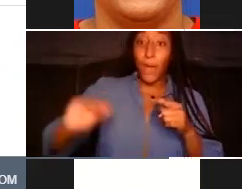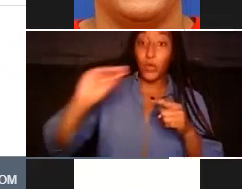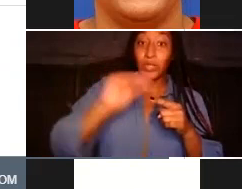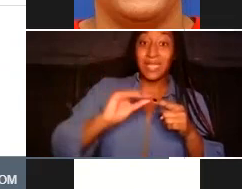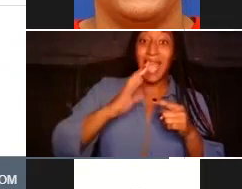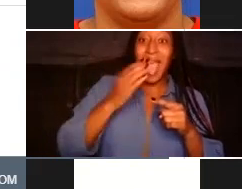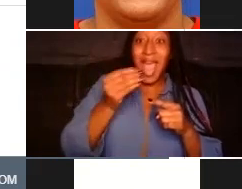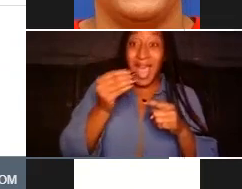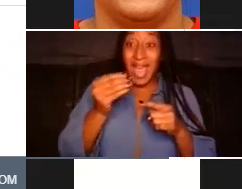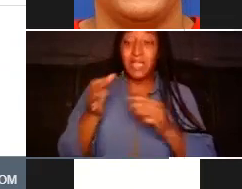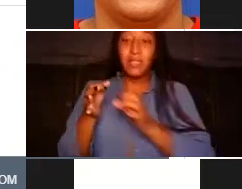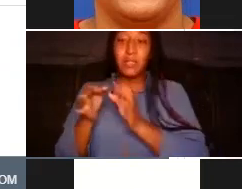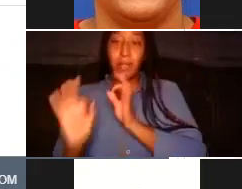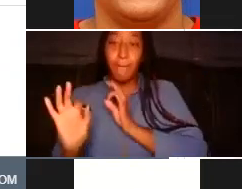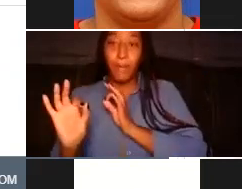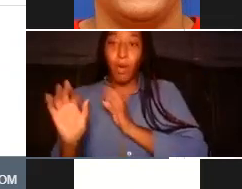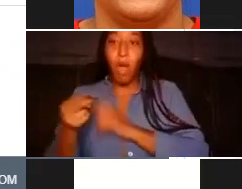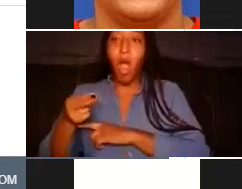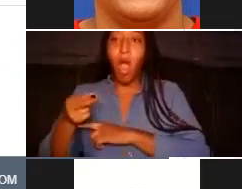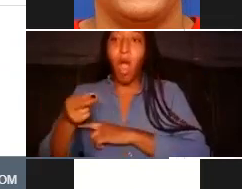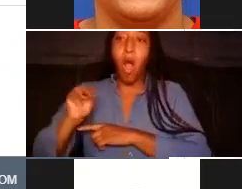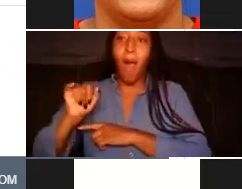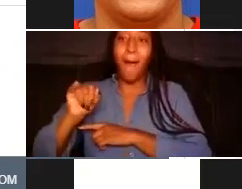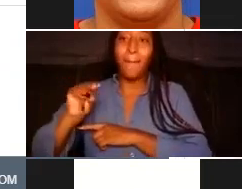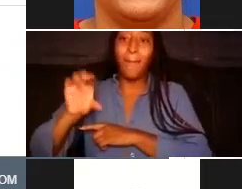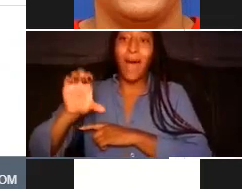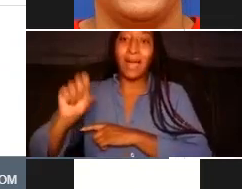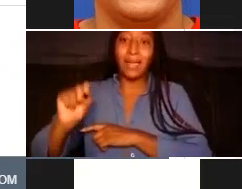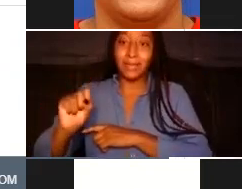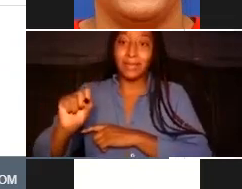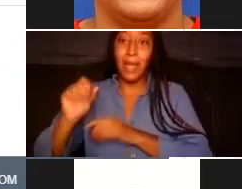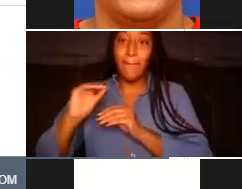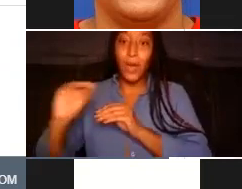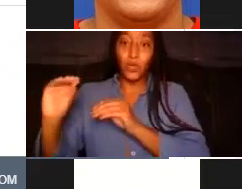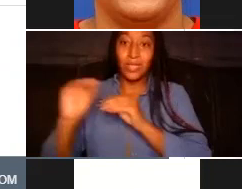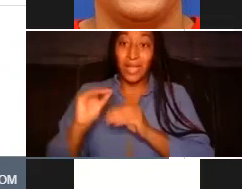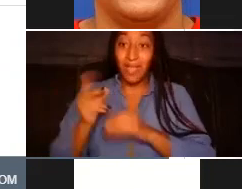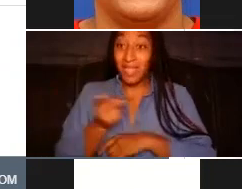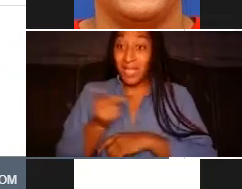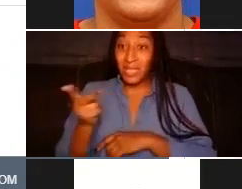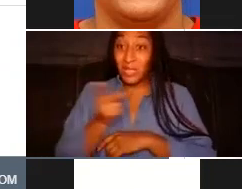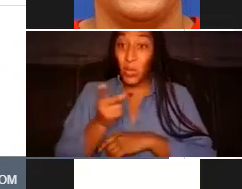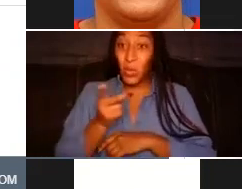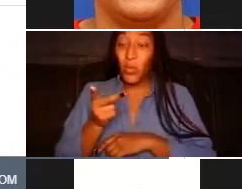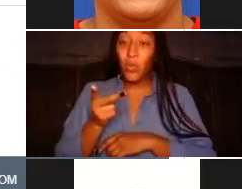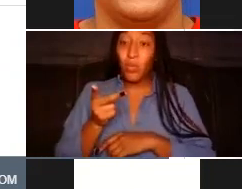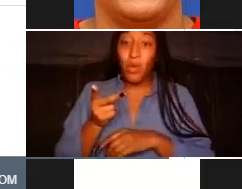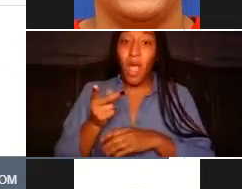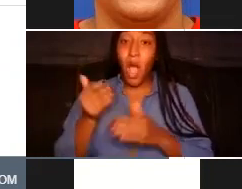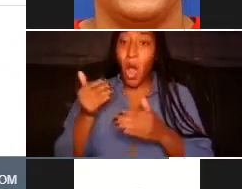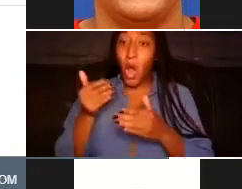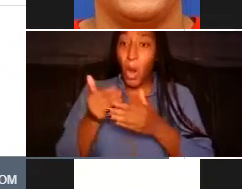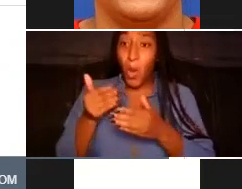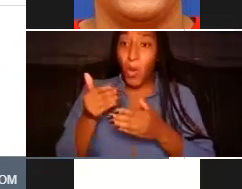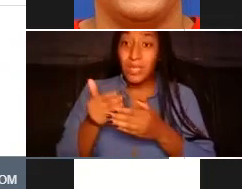related. That is because they're both periodic. Okay, and so